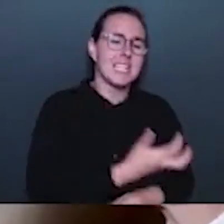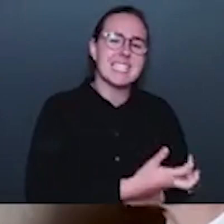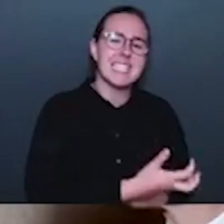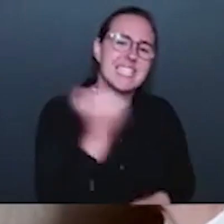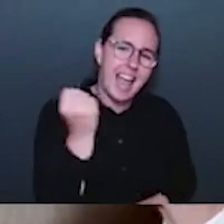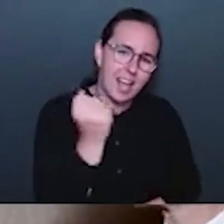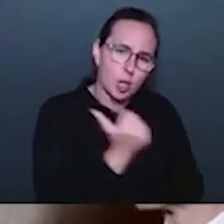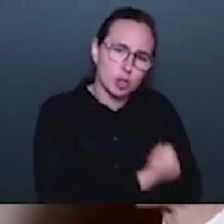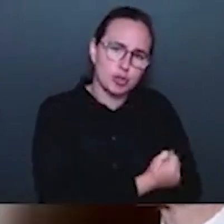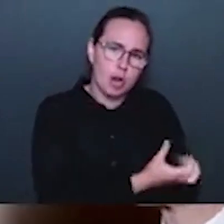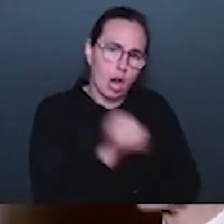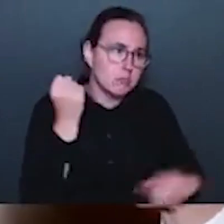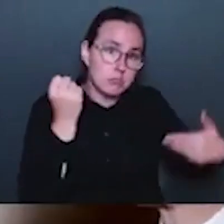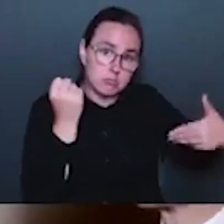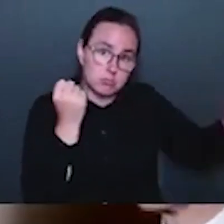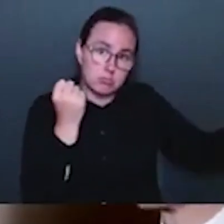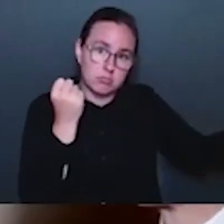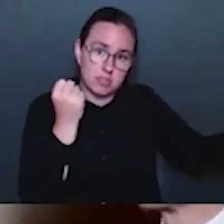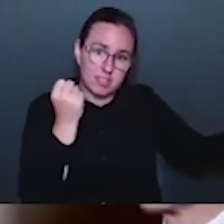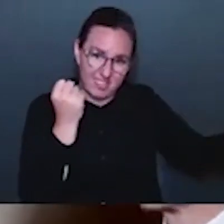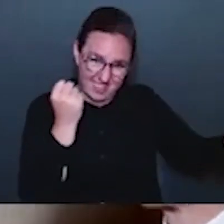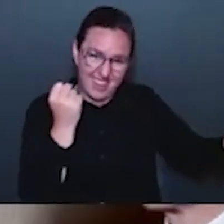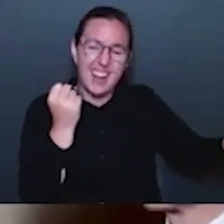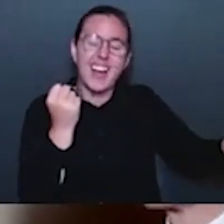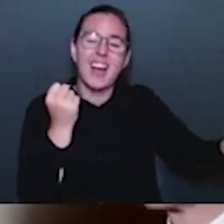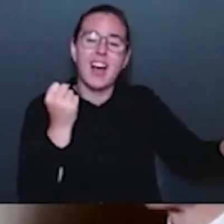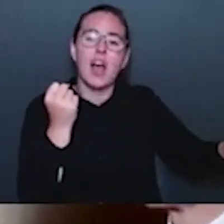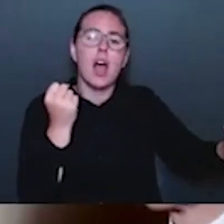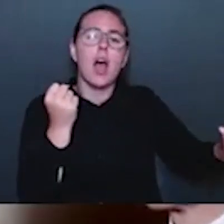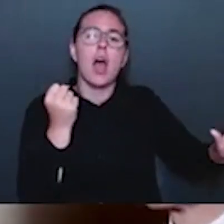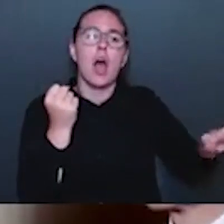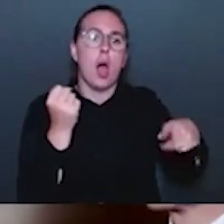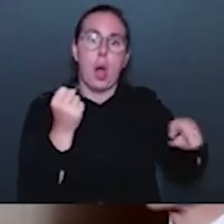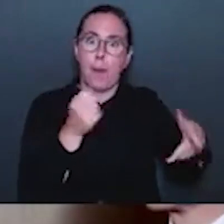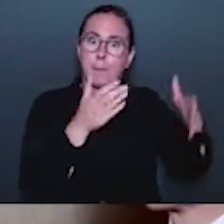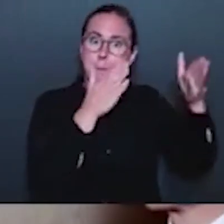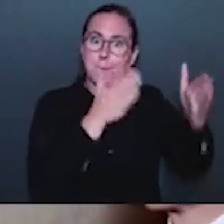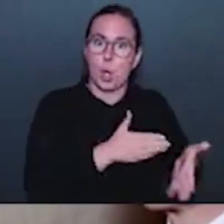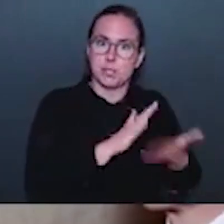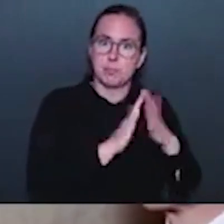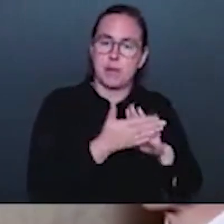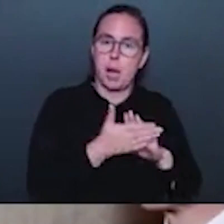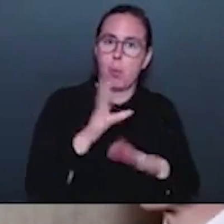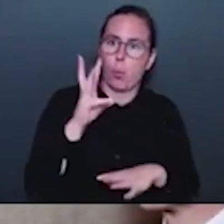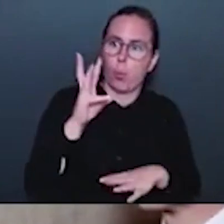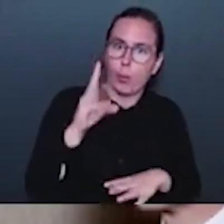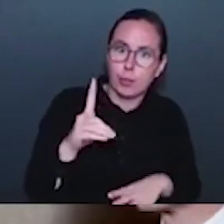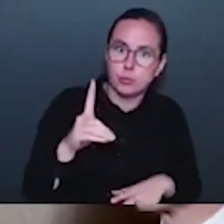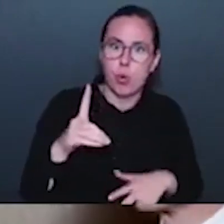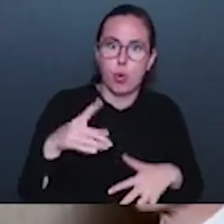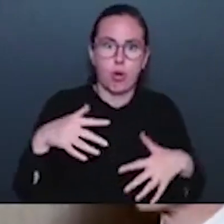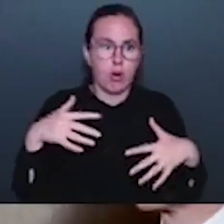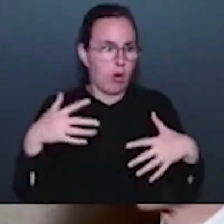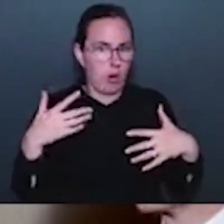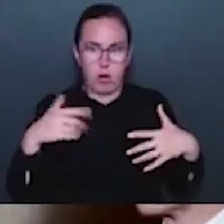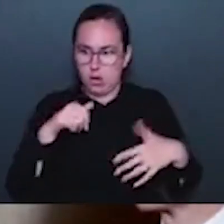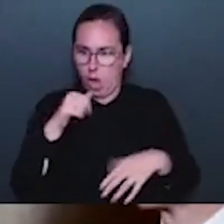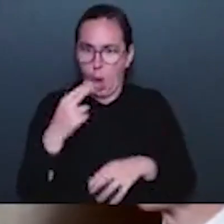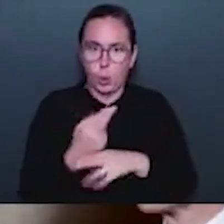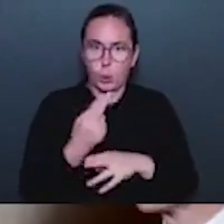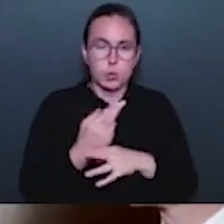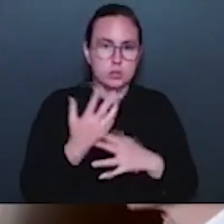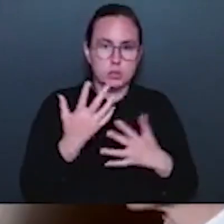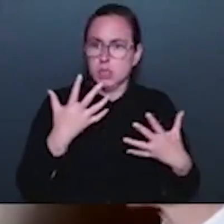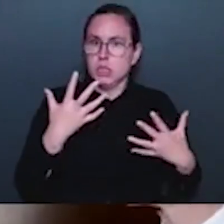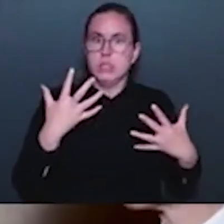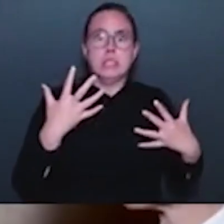dope sick, would go and end up having to get drugs in a hurry, and that was creating more petty crime, more